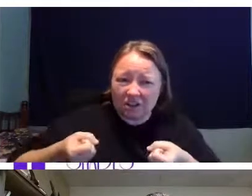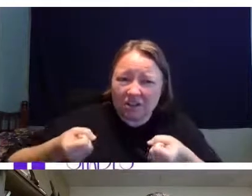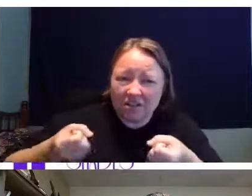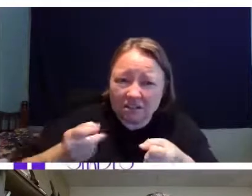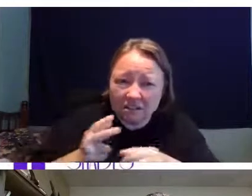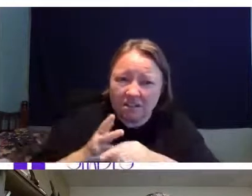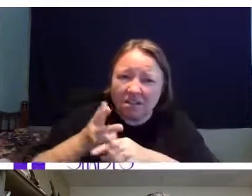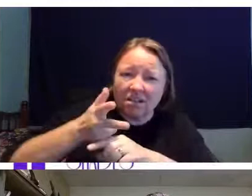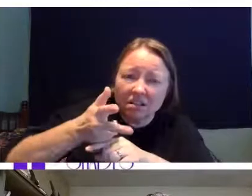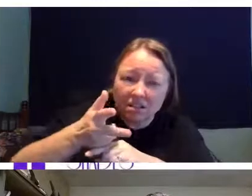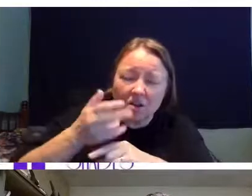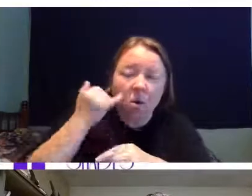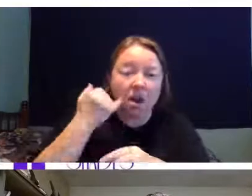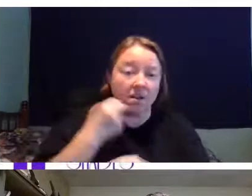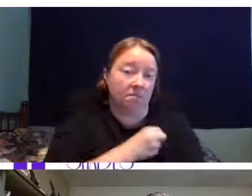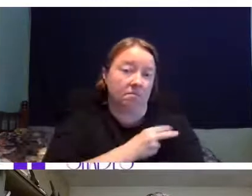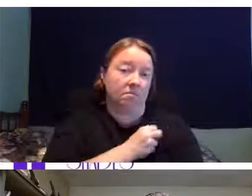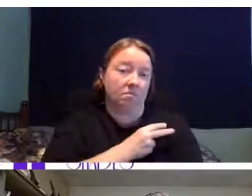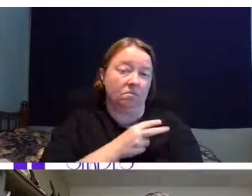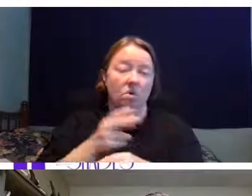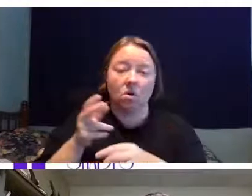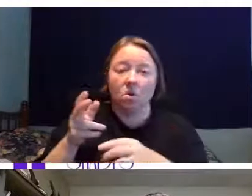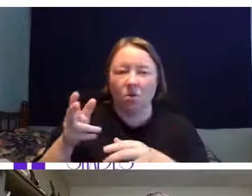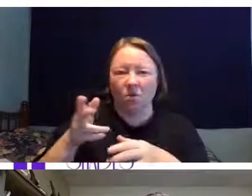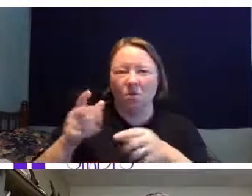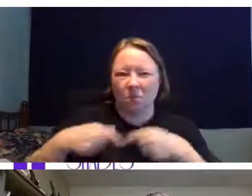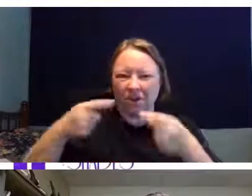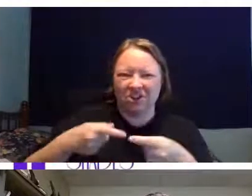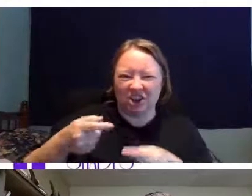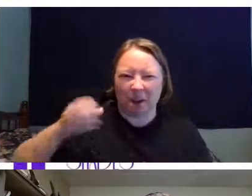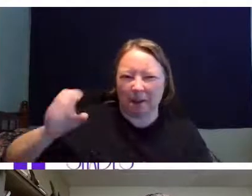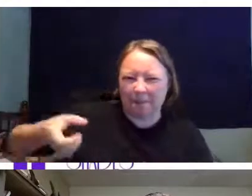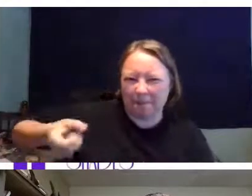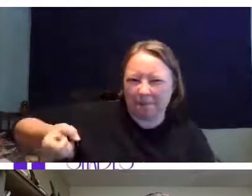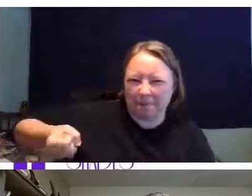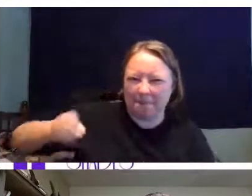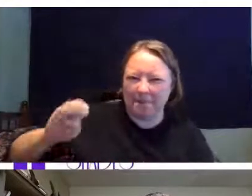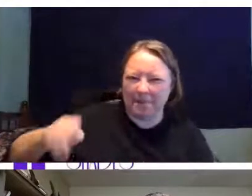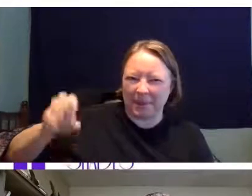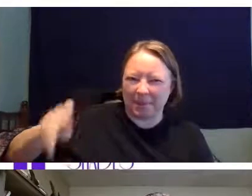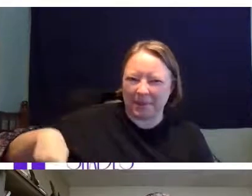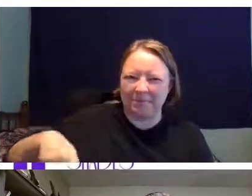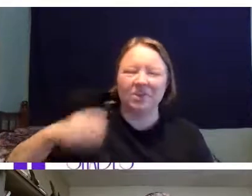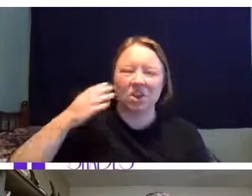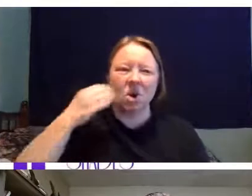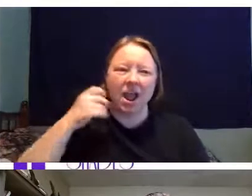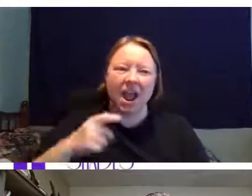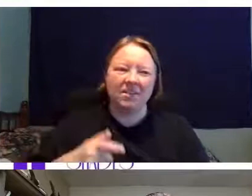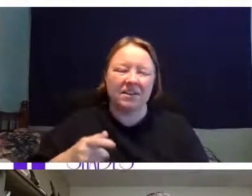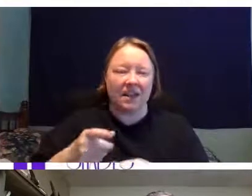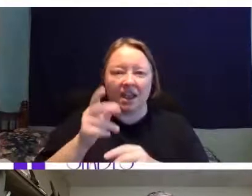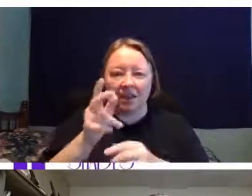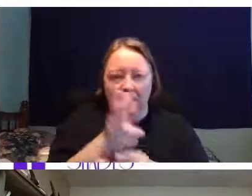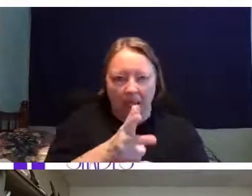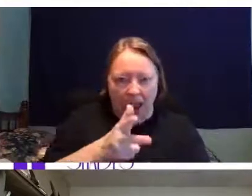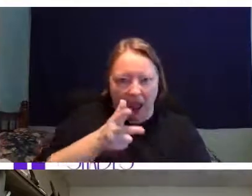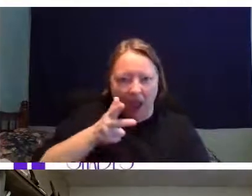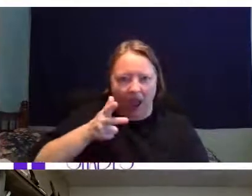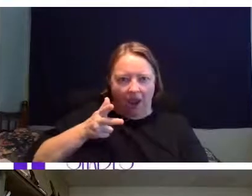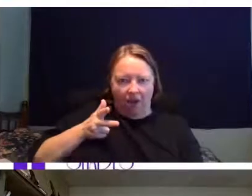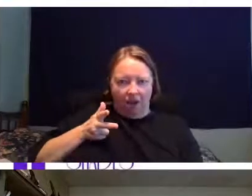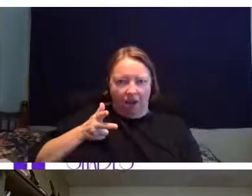a motorized wheelchair, you have to get a good running start, and you have to start back maybe a couple of feet to